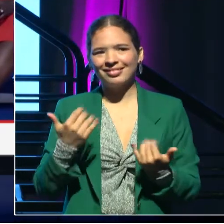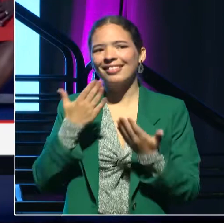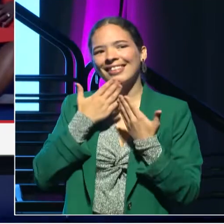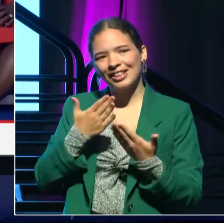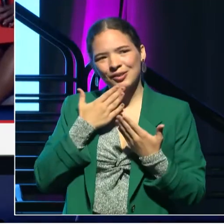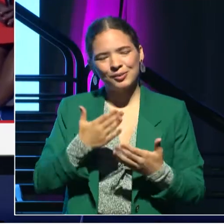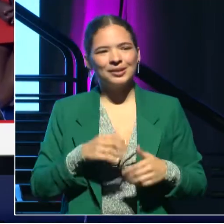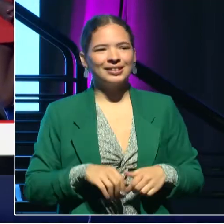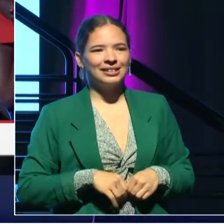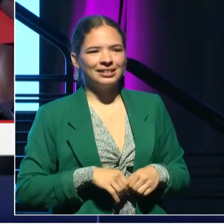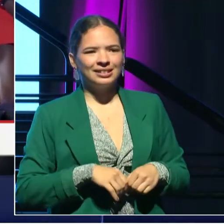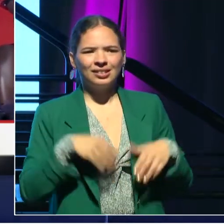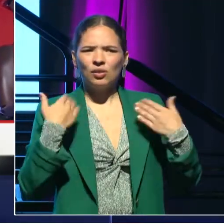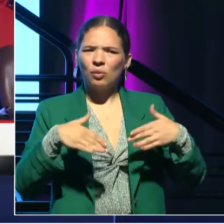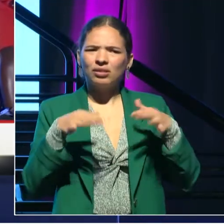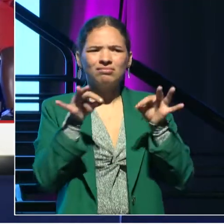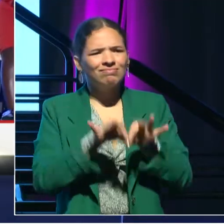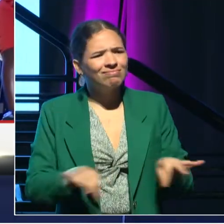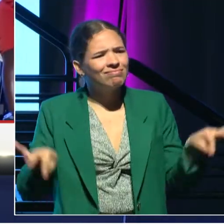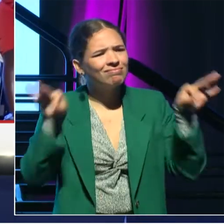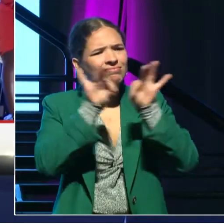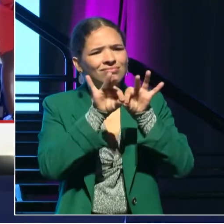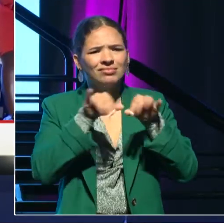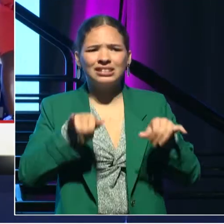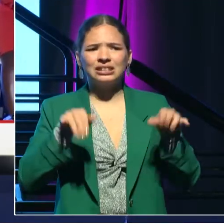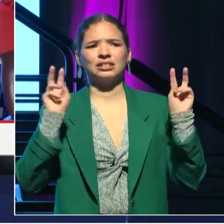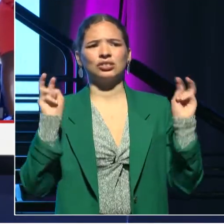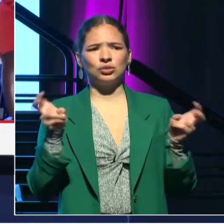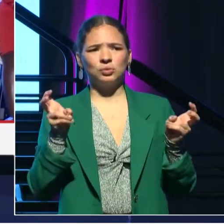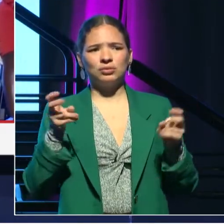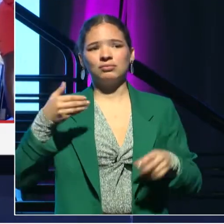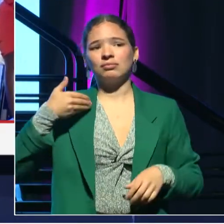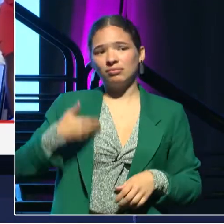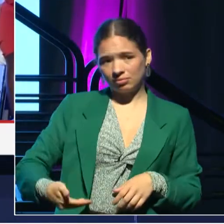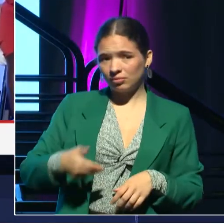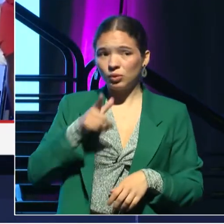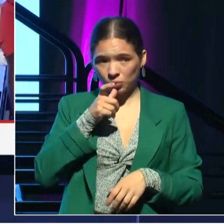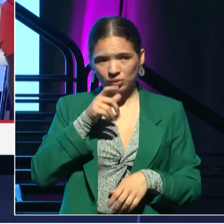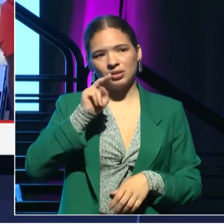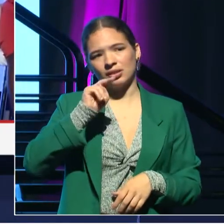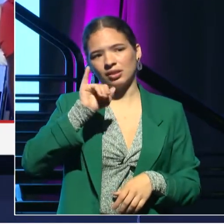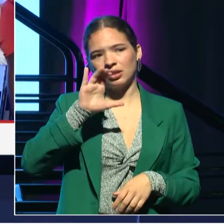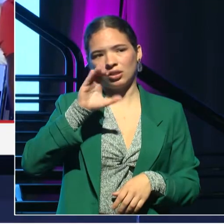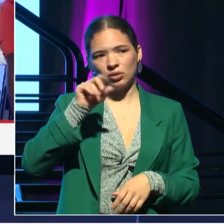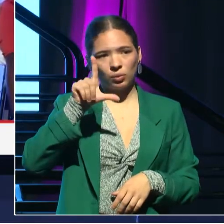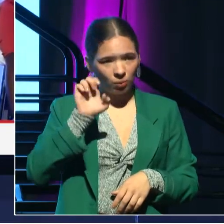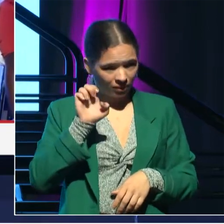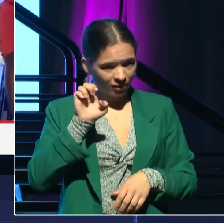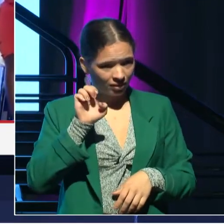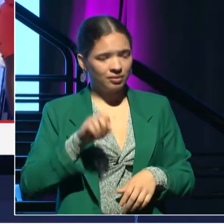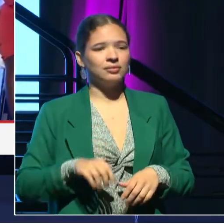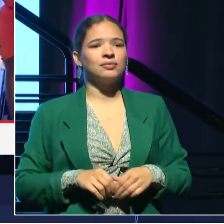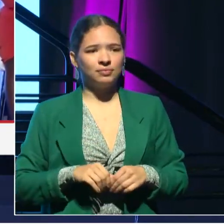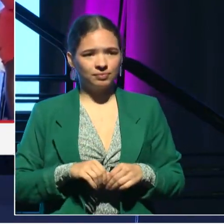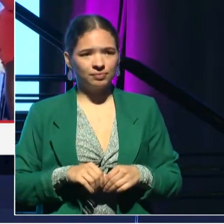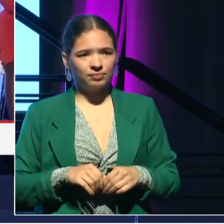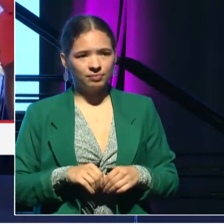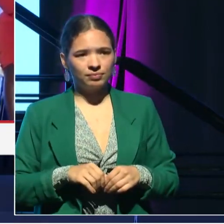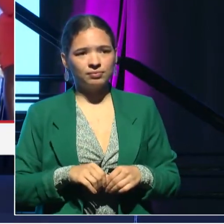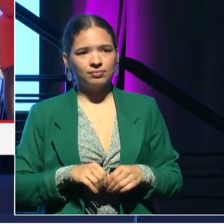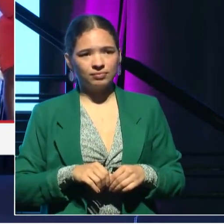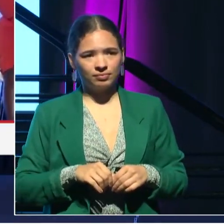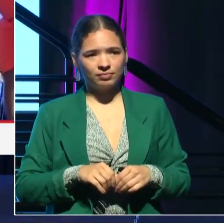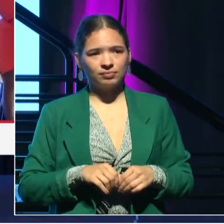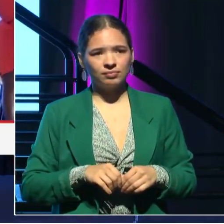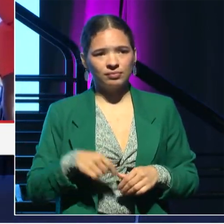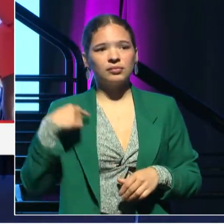are critically important issues. I am Nicole Austin Hillary. I'm the president and CEO of the Congressional Black Caucus Foundation, and I'm pleased to be here with you